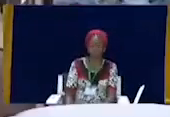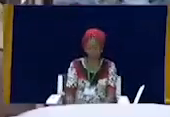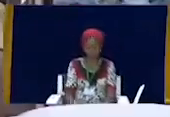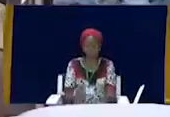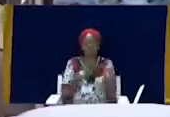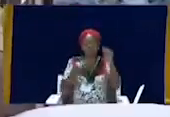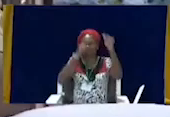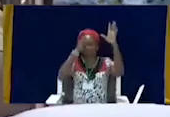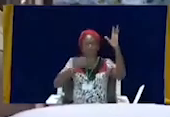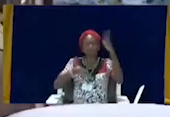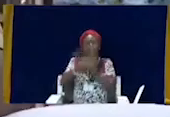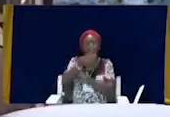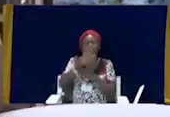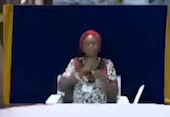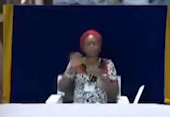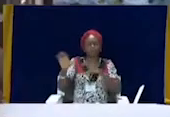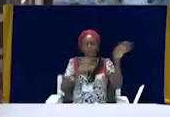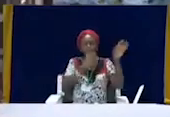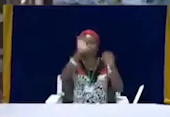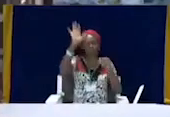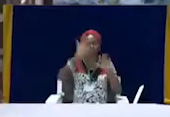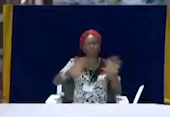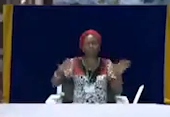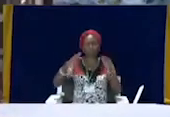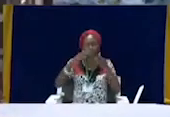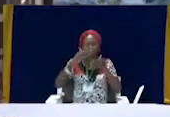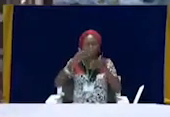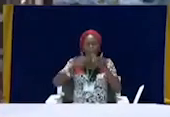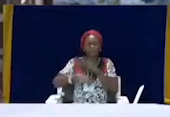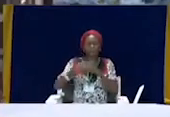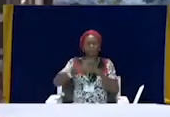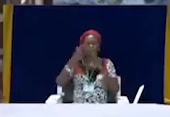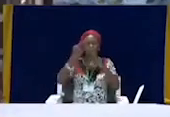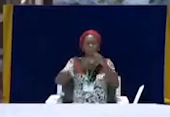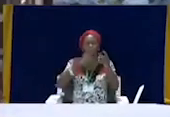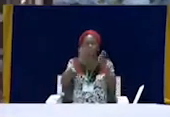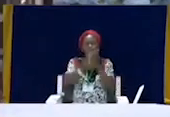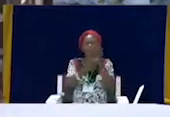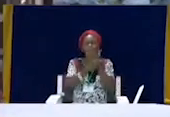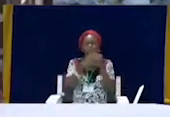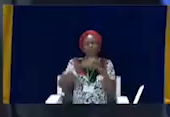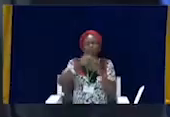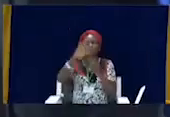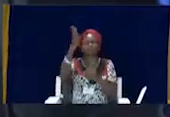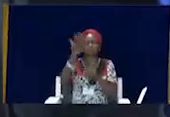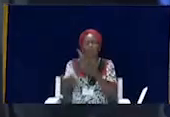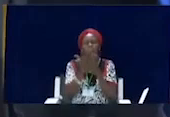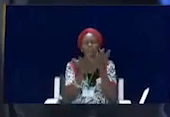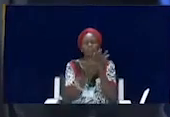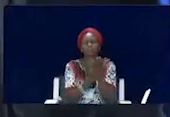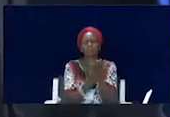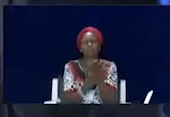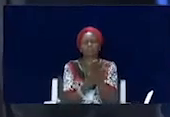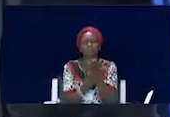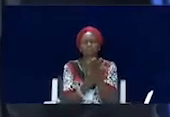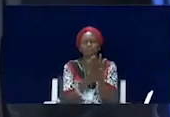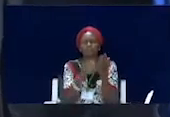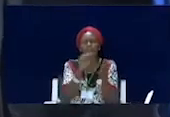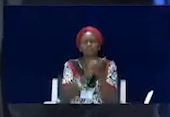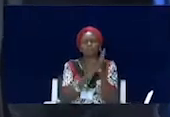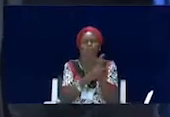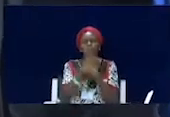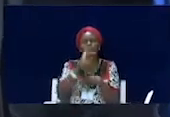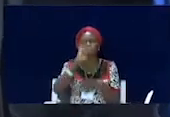My Father, my God, I'm committing your children born in the month of April into your hands. April is